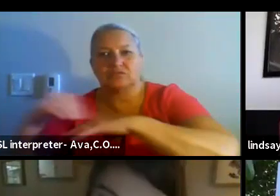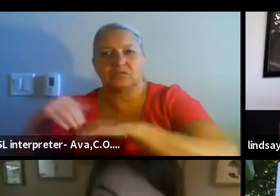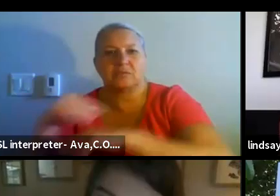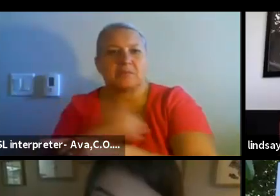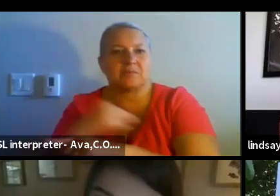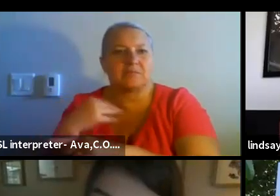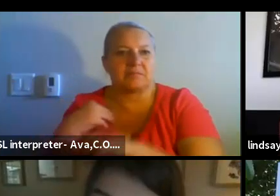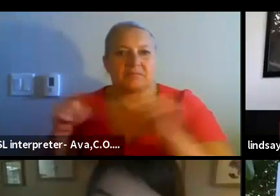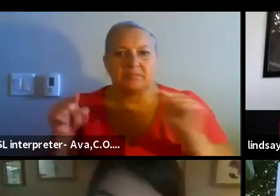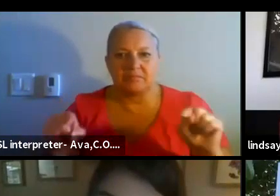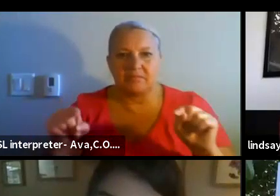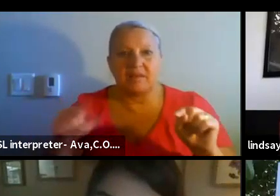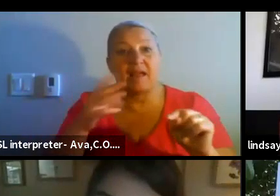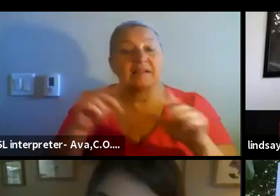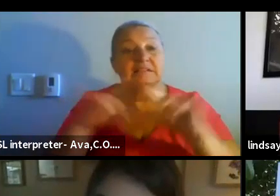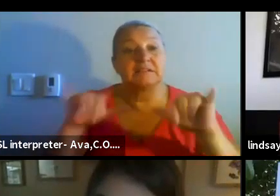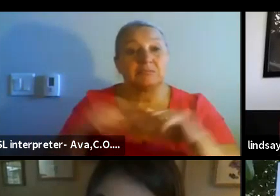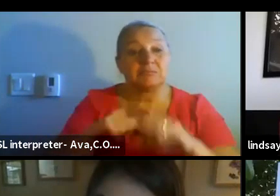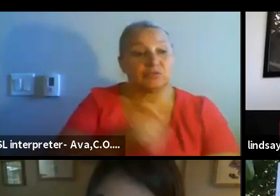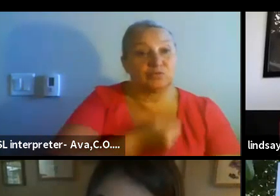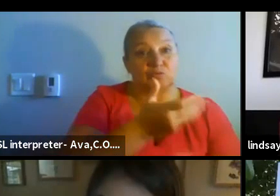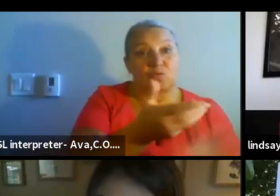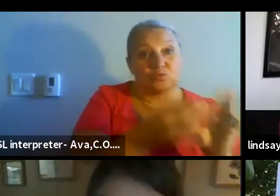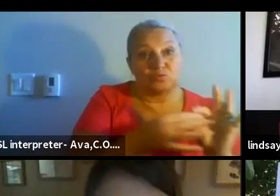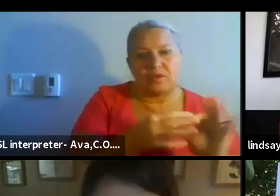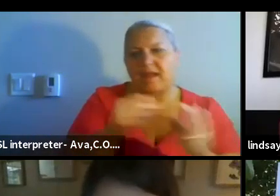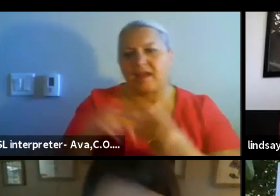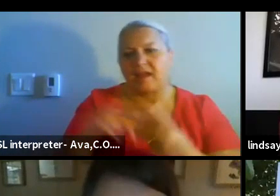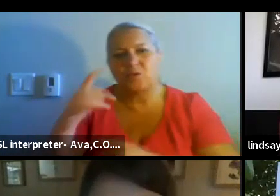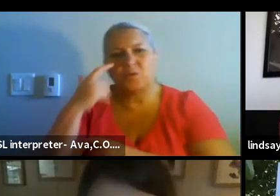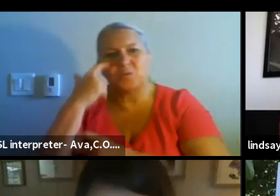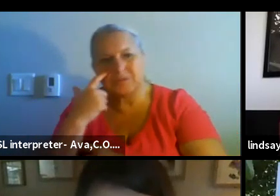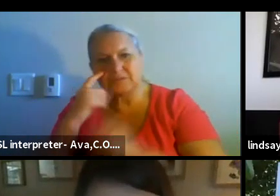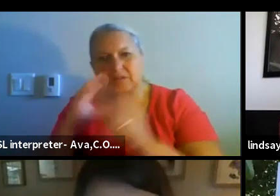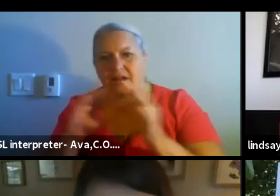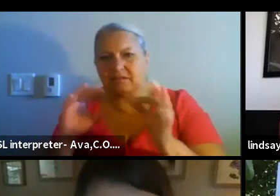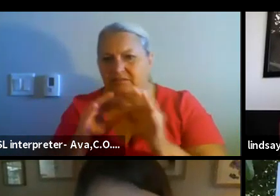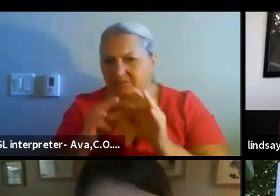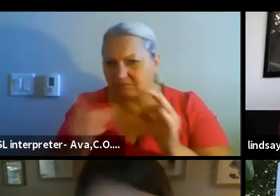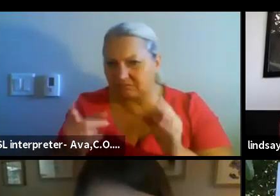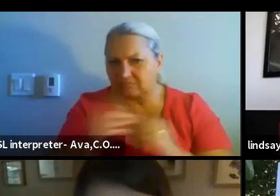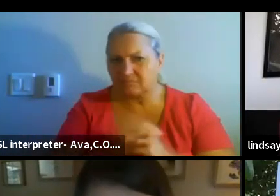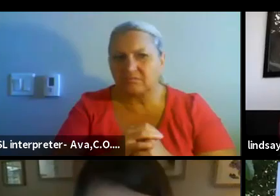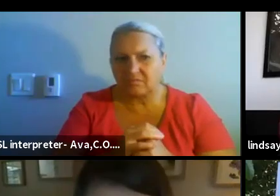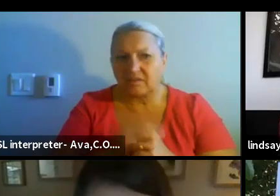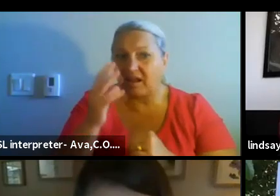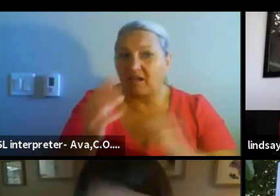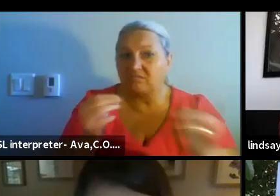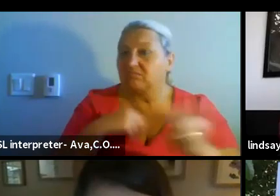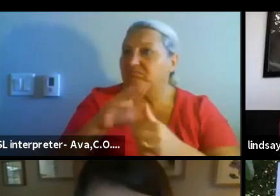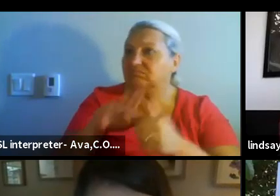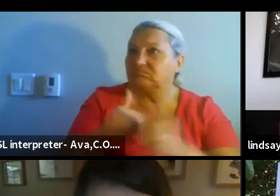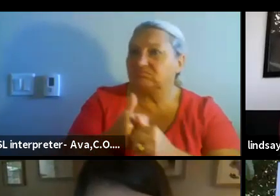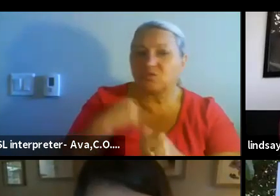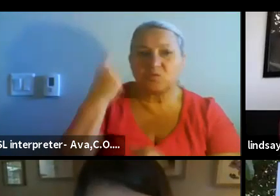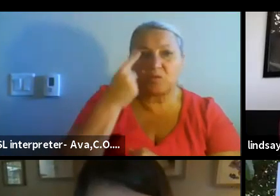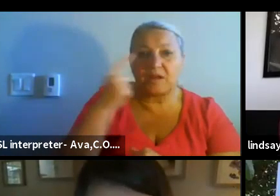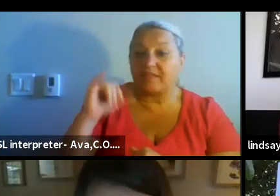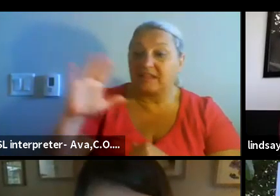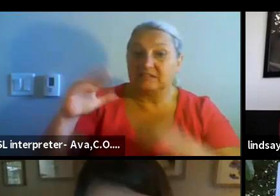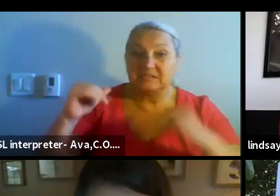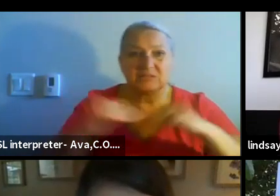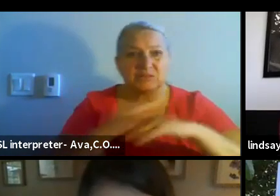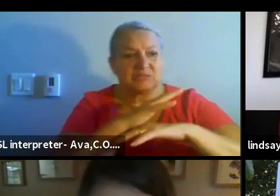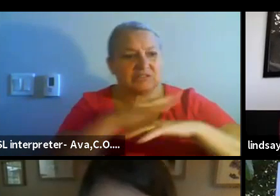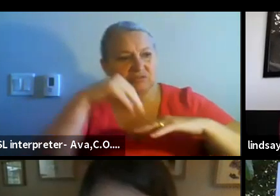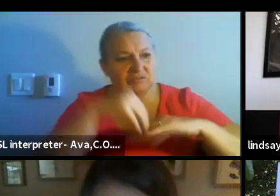ultimately between storytellers and witnesses alike? To what extent would the specifically indigenous methodologies